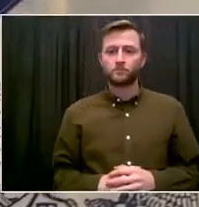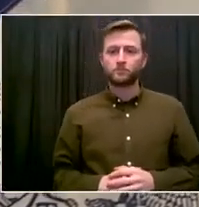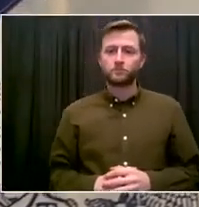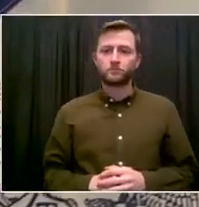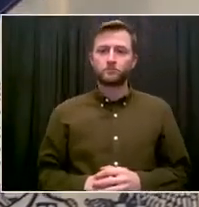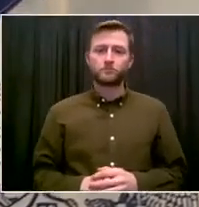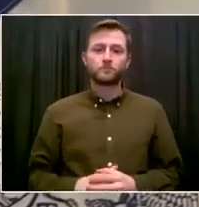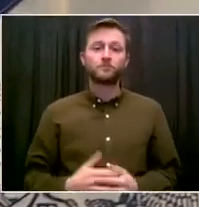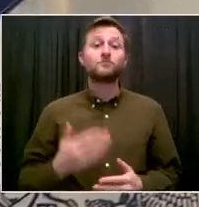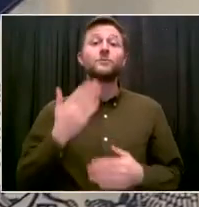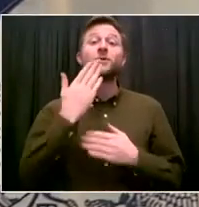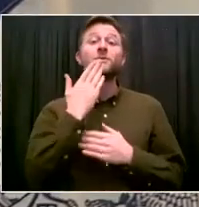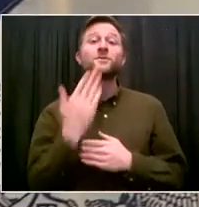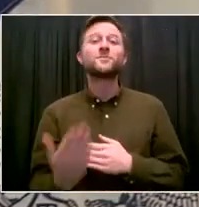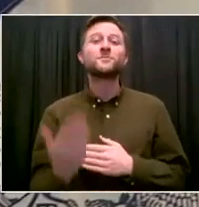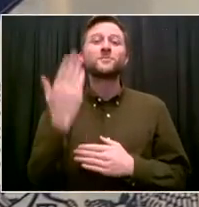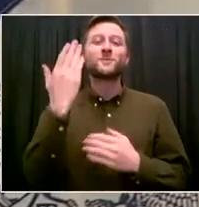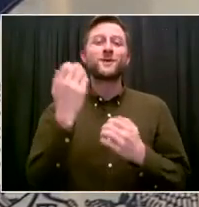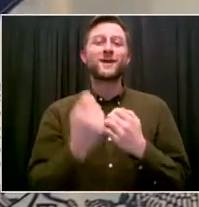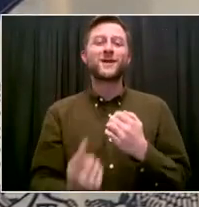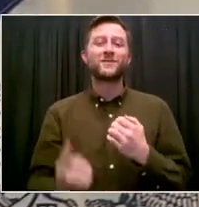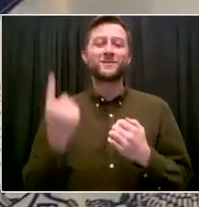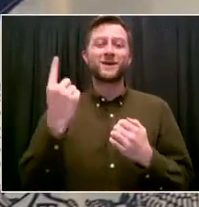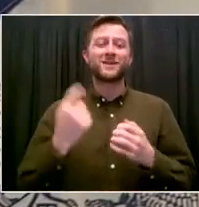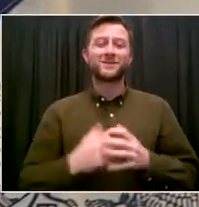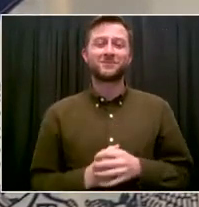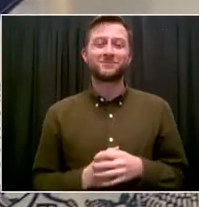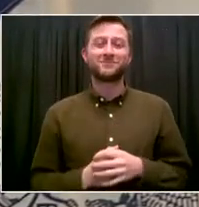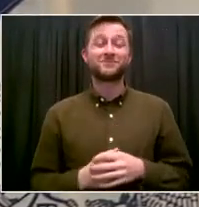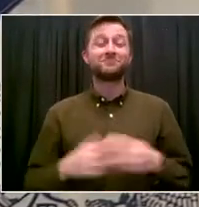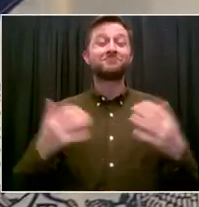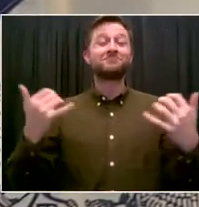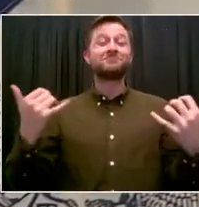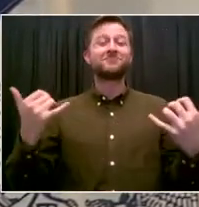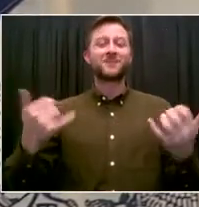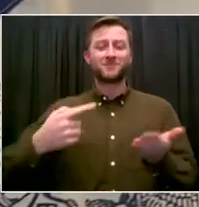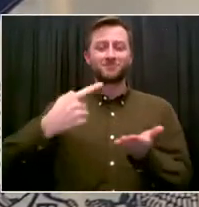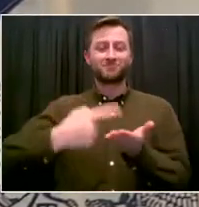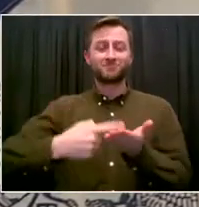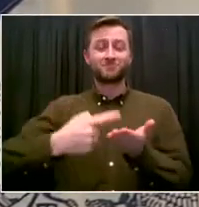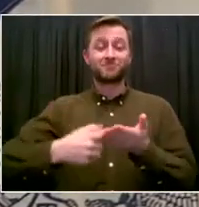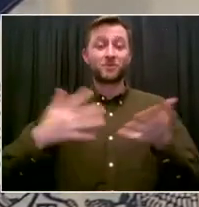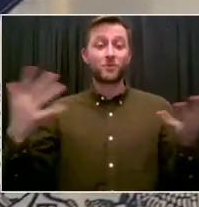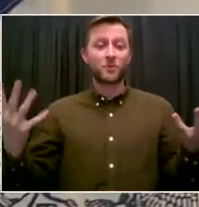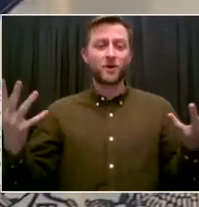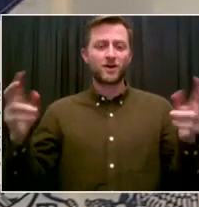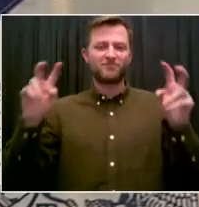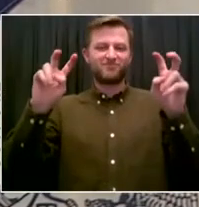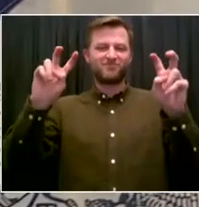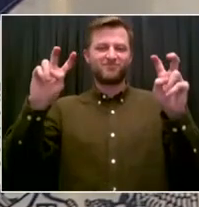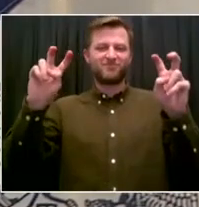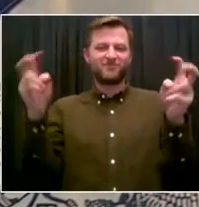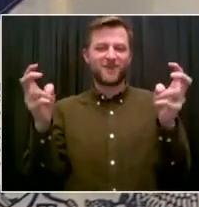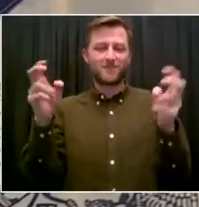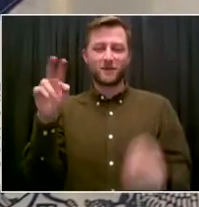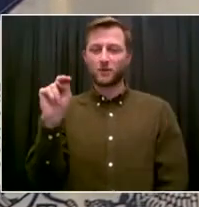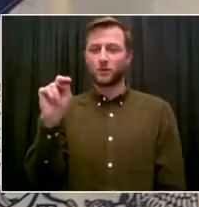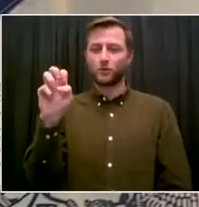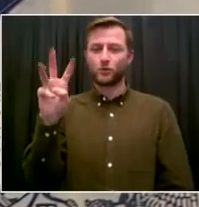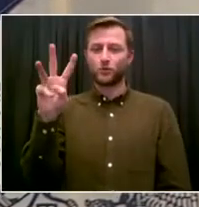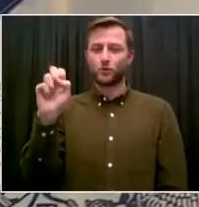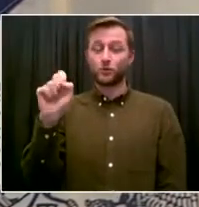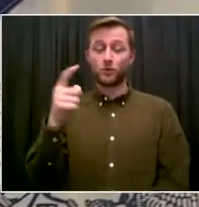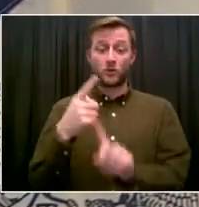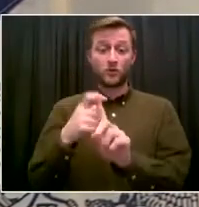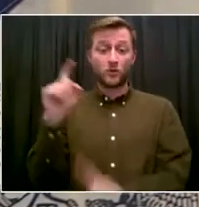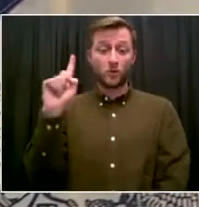Good morning, everybody. I want to talk about the news of the day from Washington and also an important new announcement we'll be making